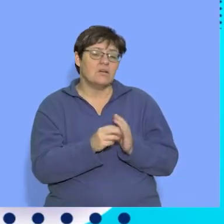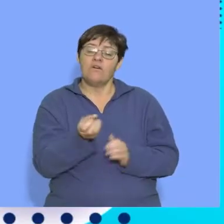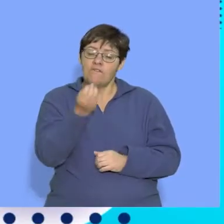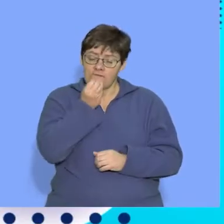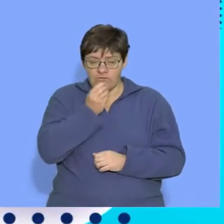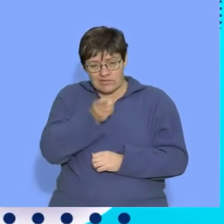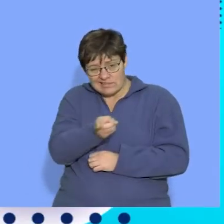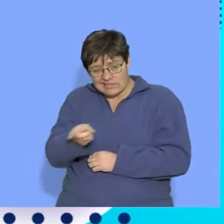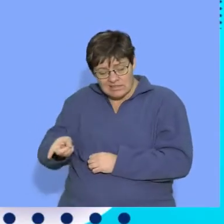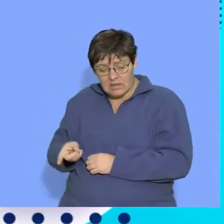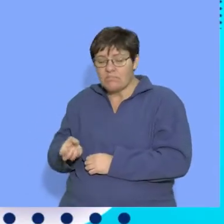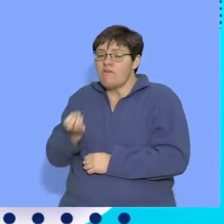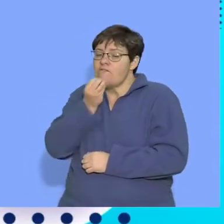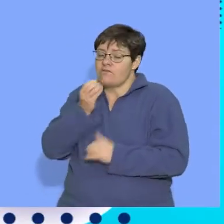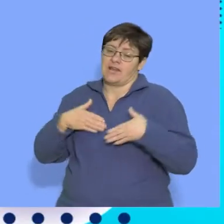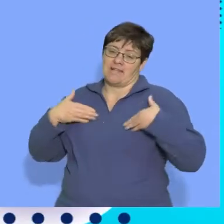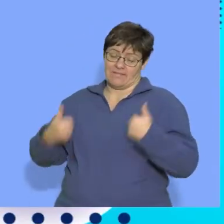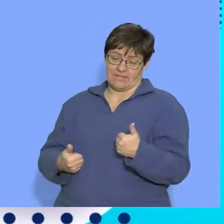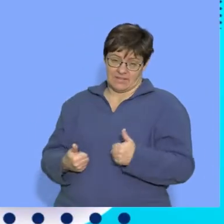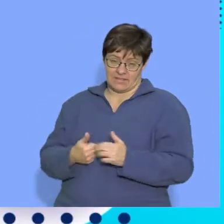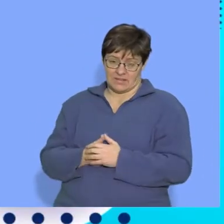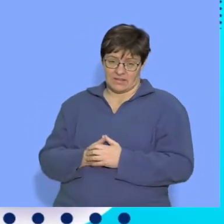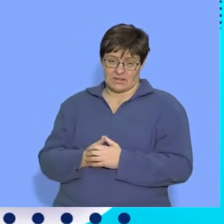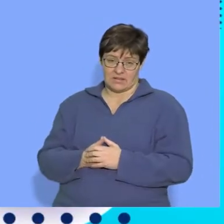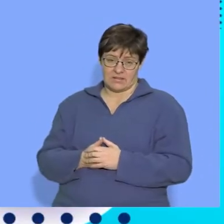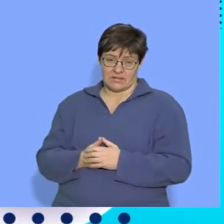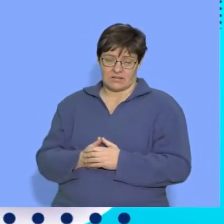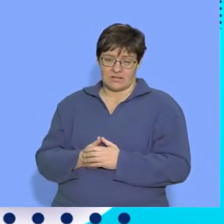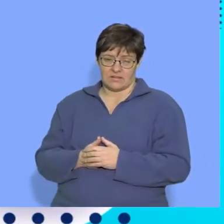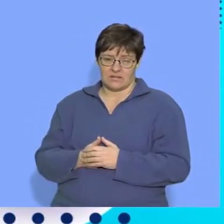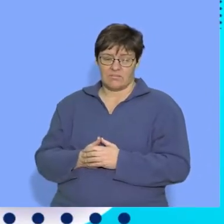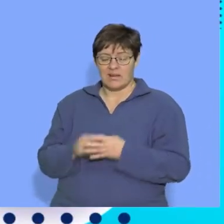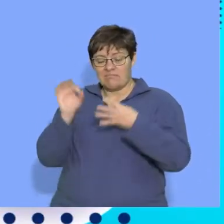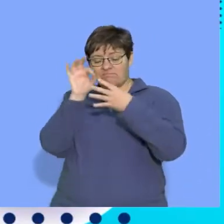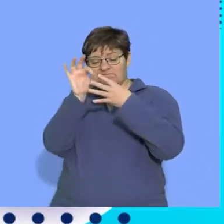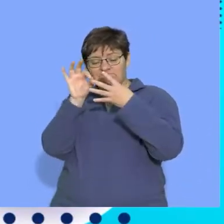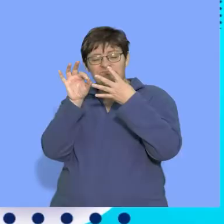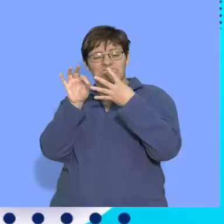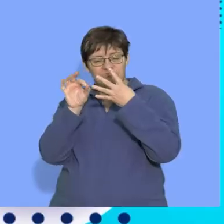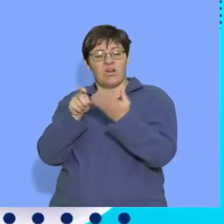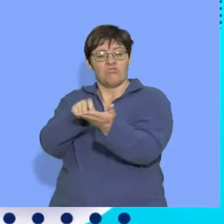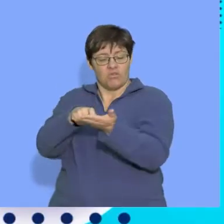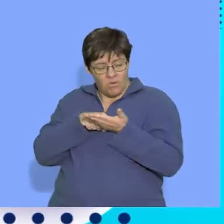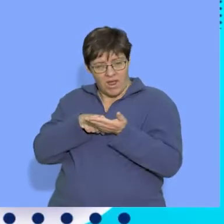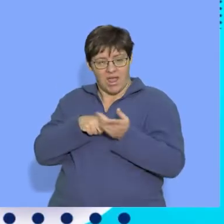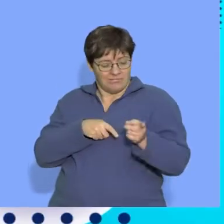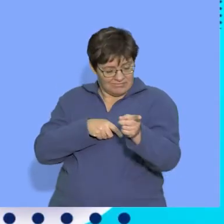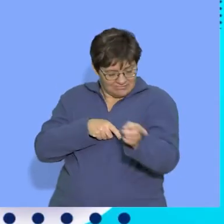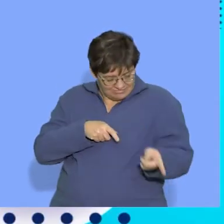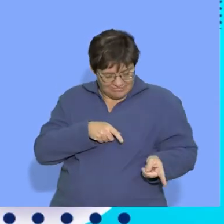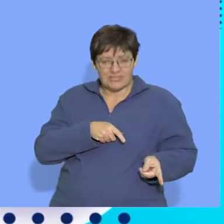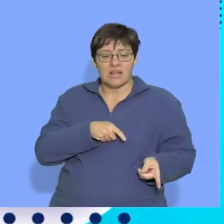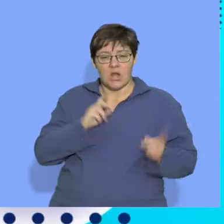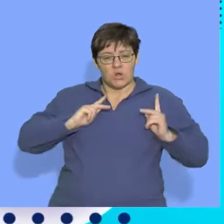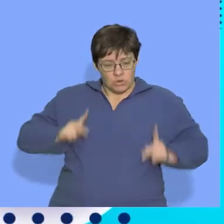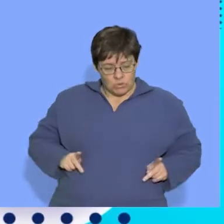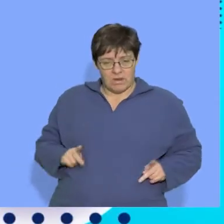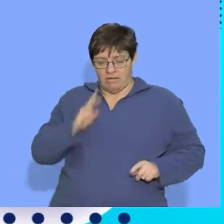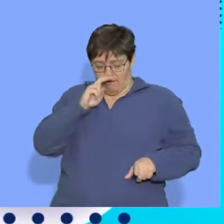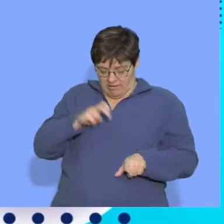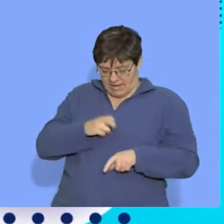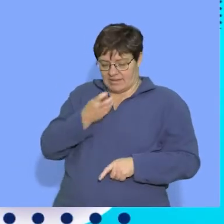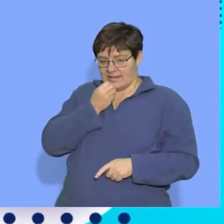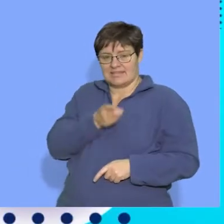to be nutritious. You need to have a specific dietary requirement that fulfills the needs of humans. And